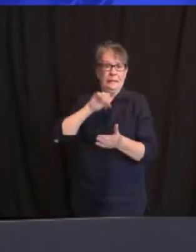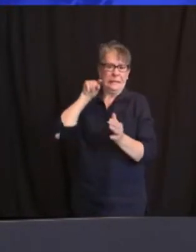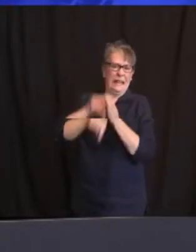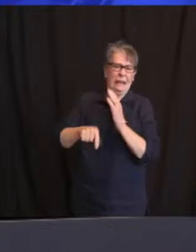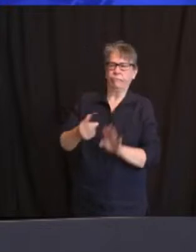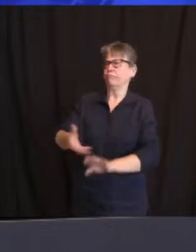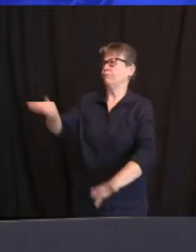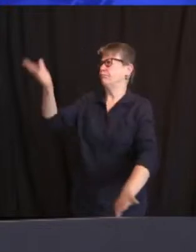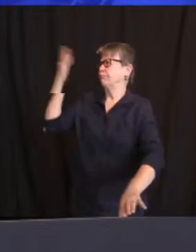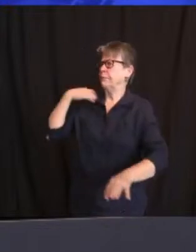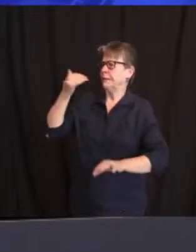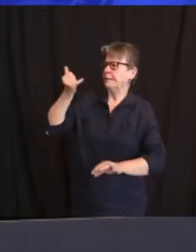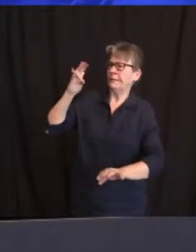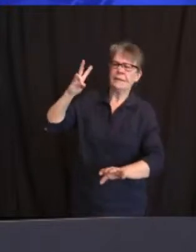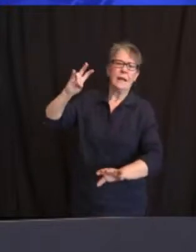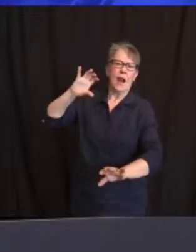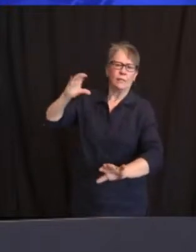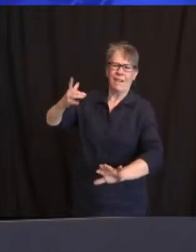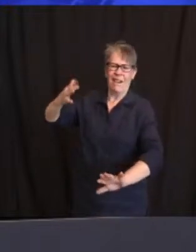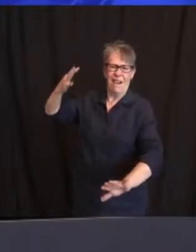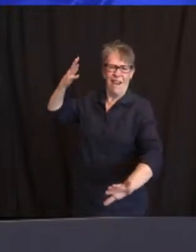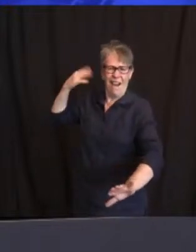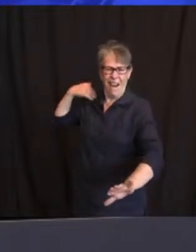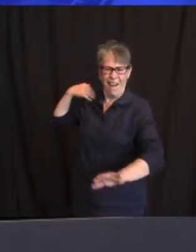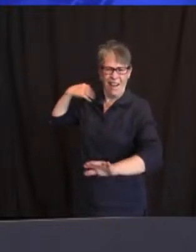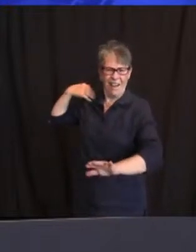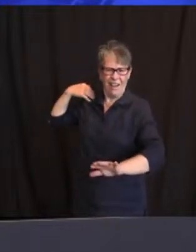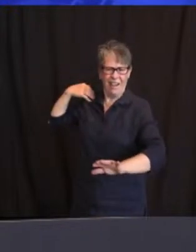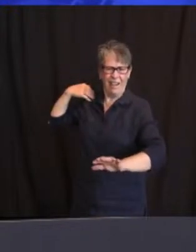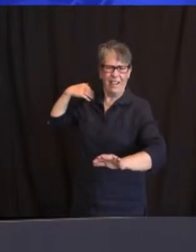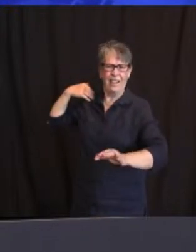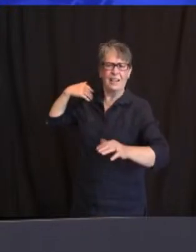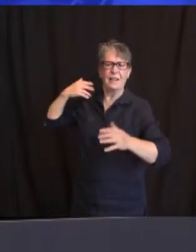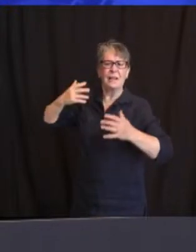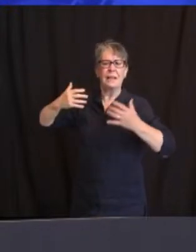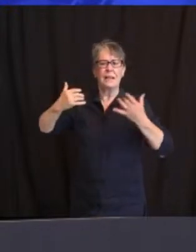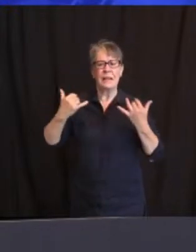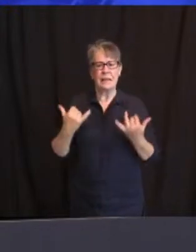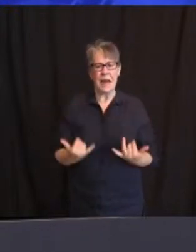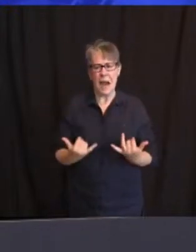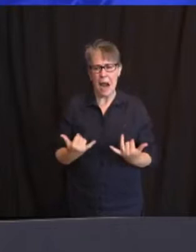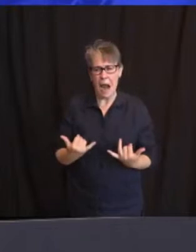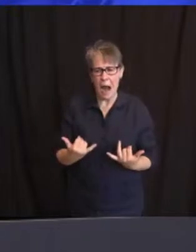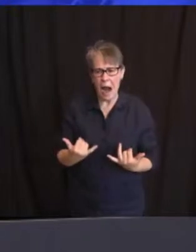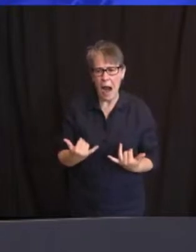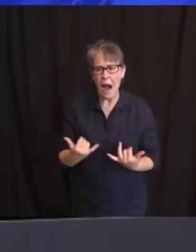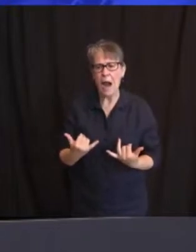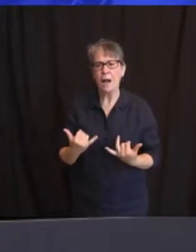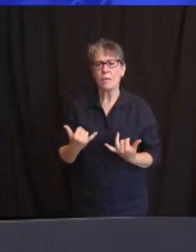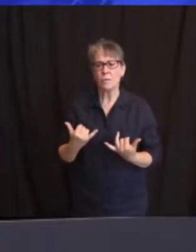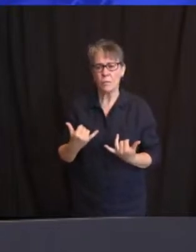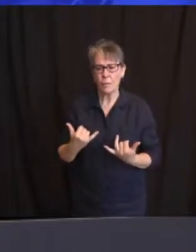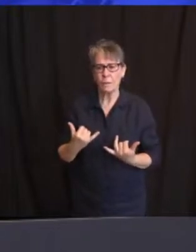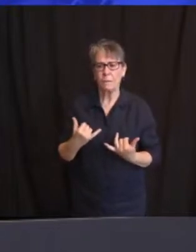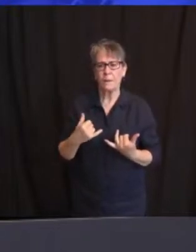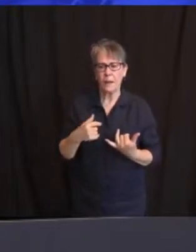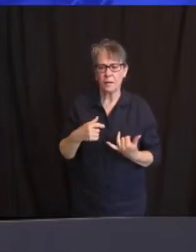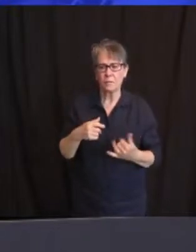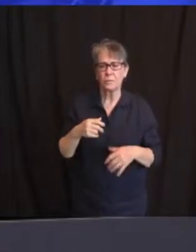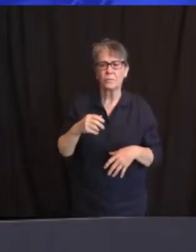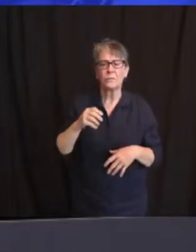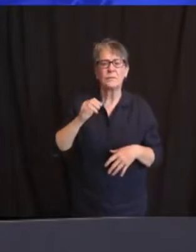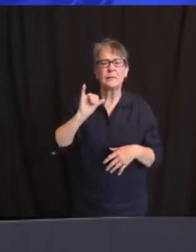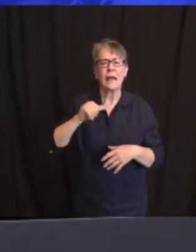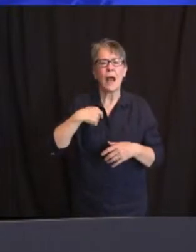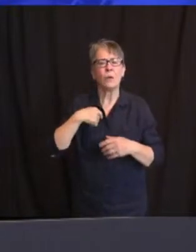were supposed to be there with Rosie McCoy, the widow of Staff Sergeant Brian McCoy, marking the 7th trooper in 5